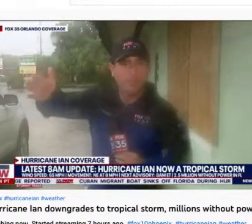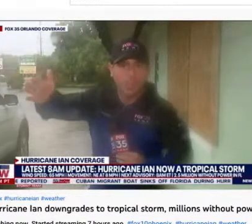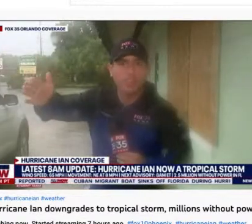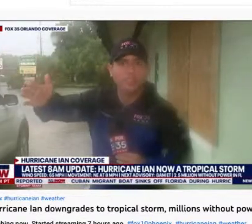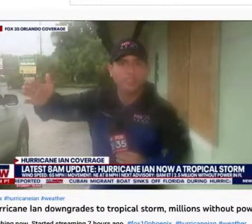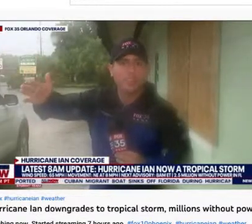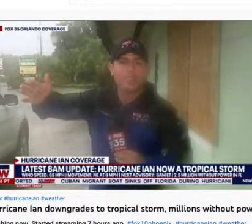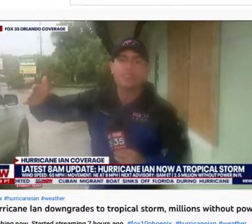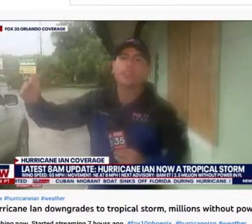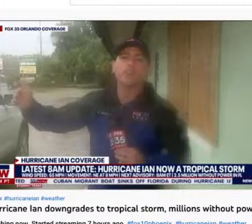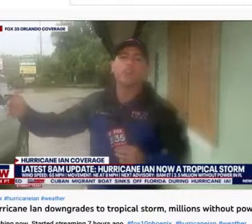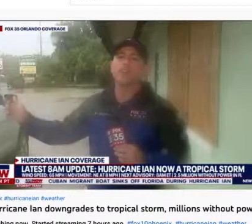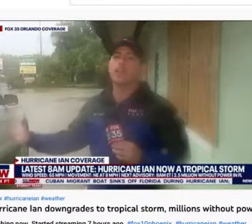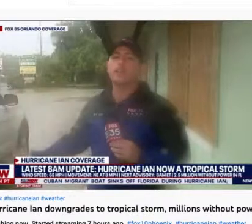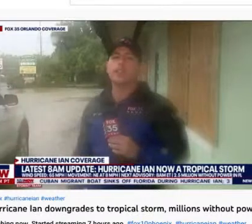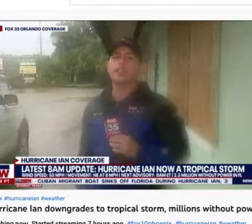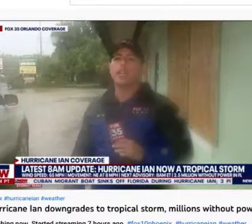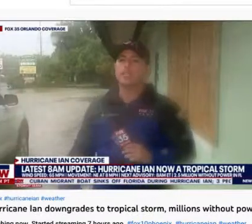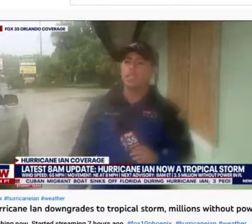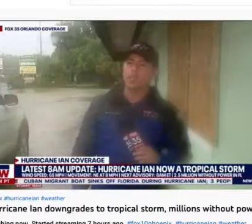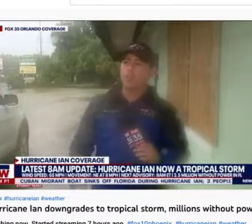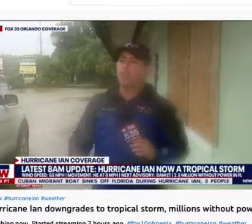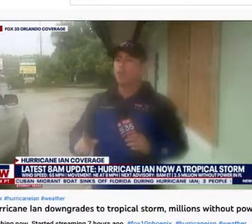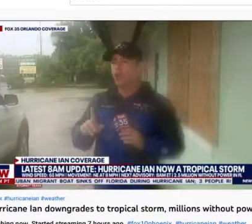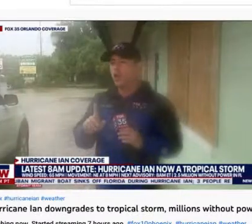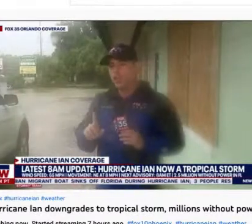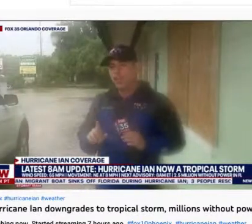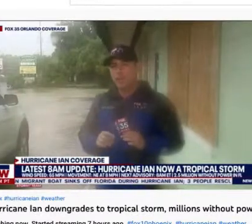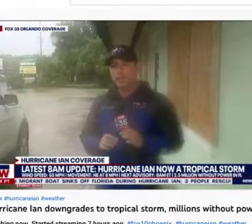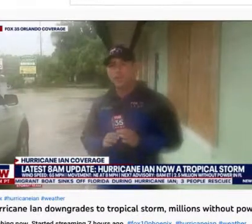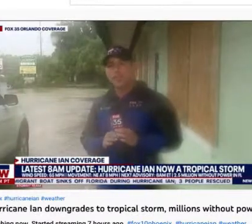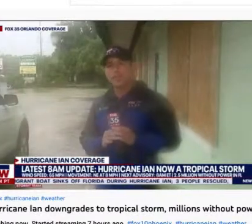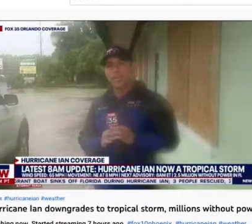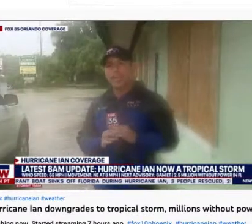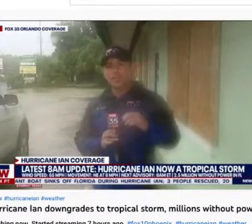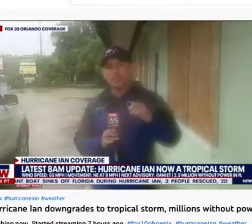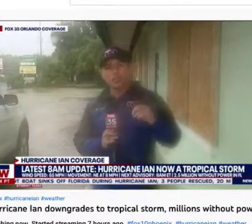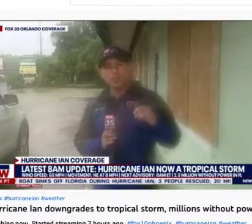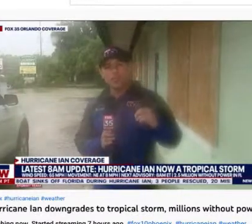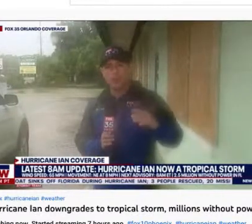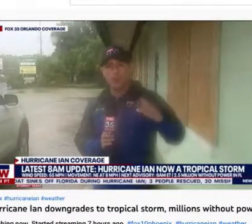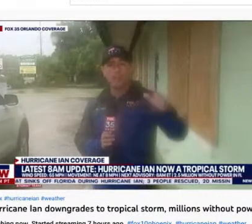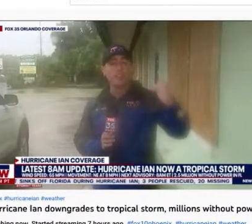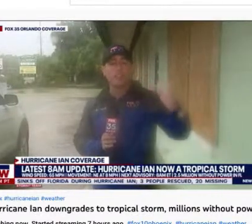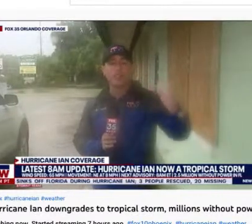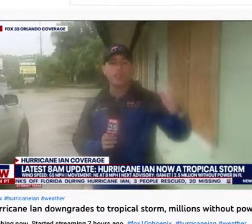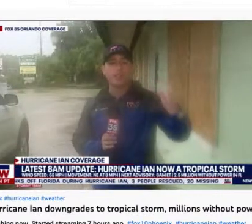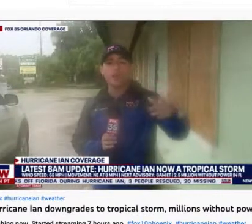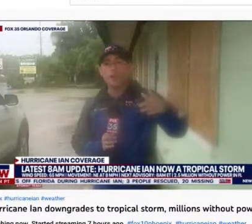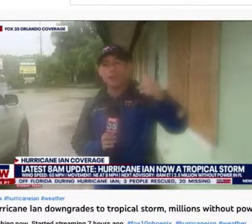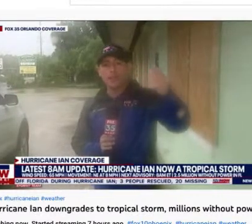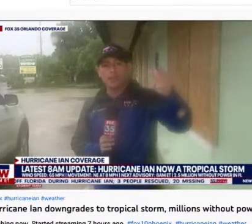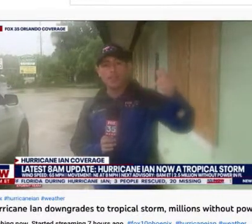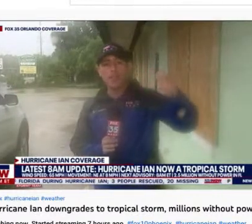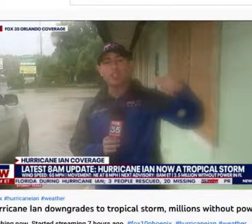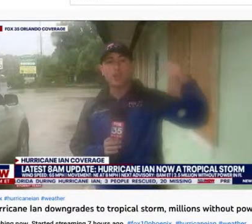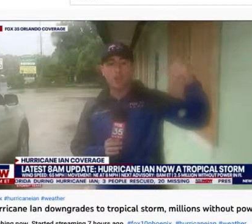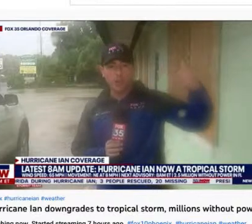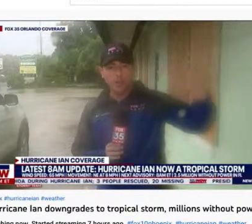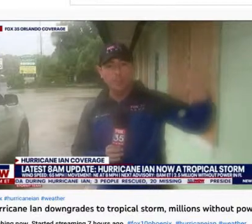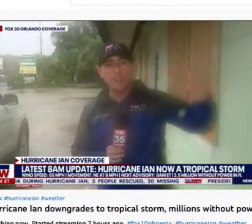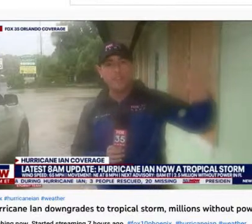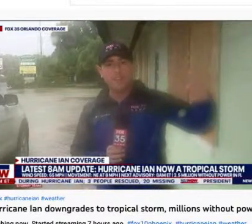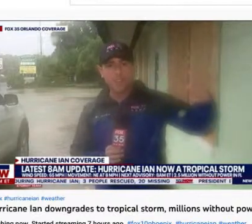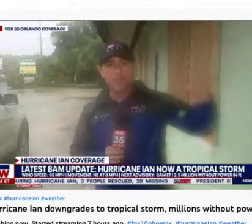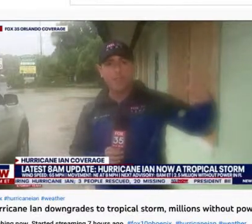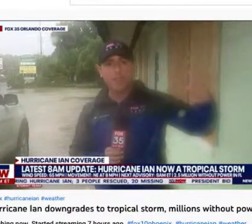make it to the other side. So it's dangerous. The only thing I will say is that it is so much better now that the sun is out, because